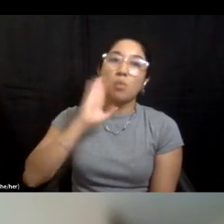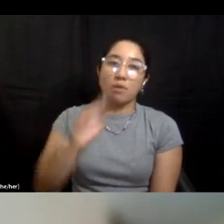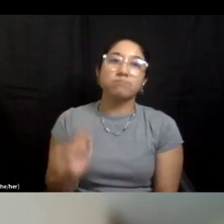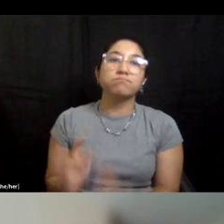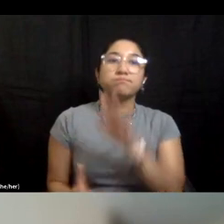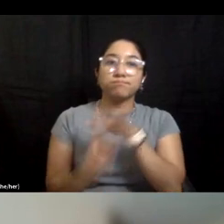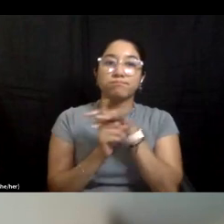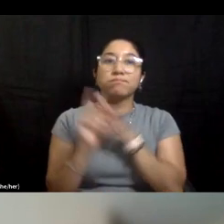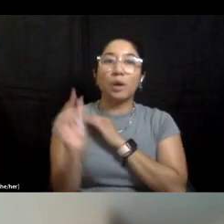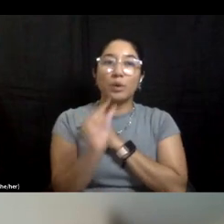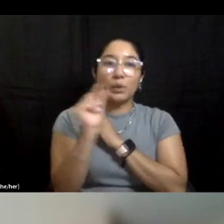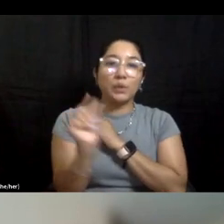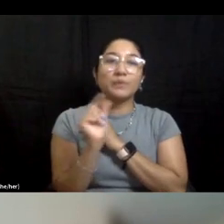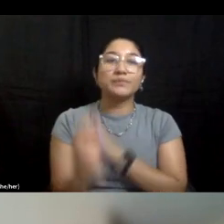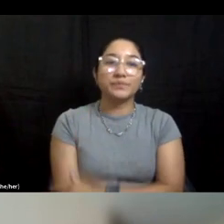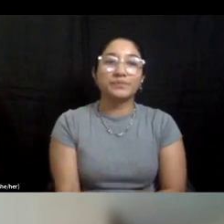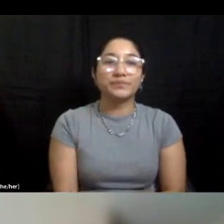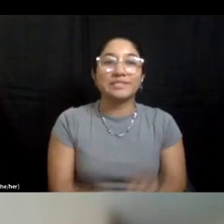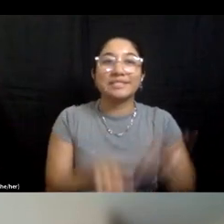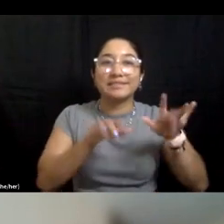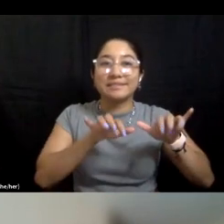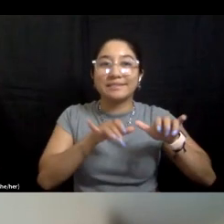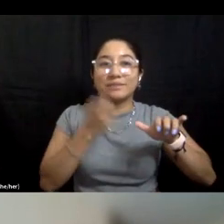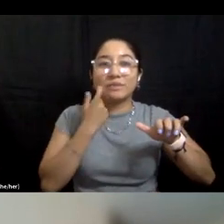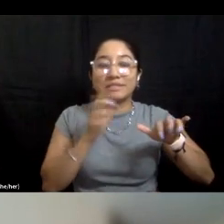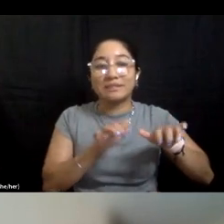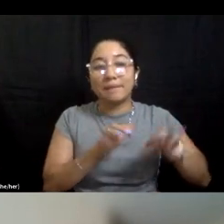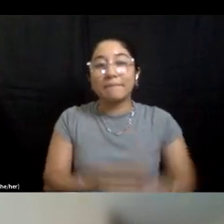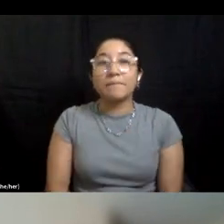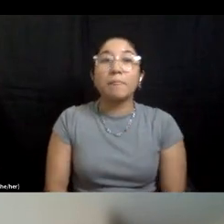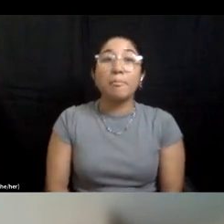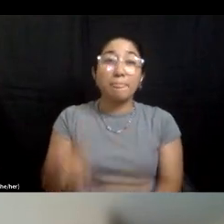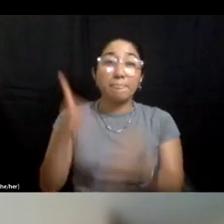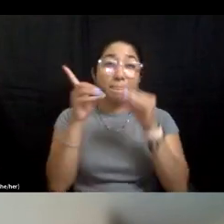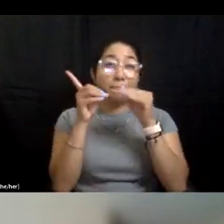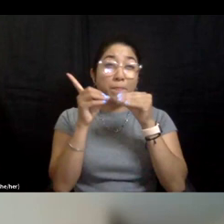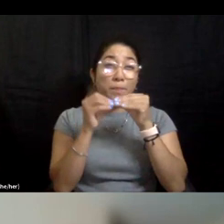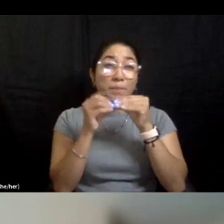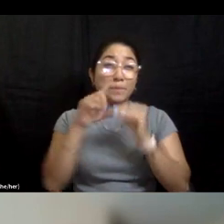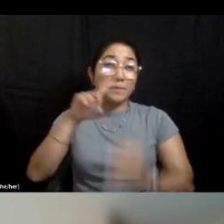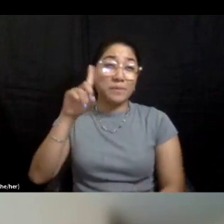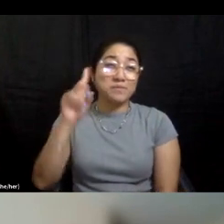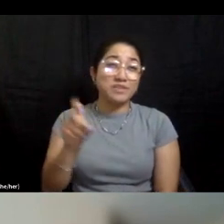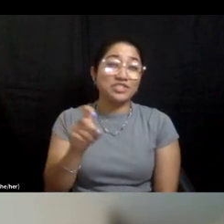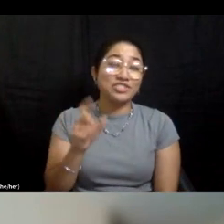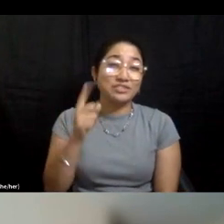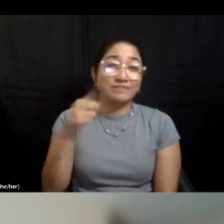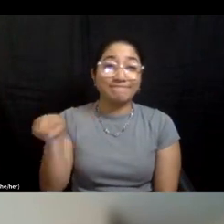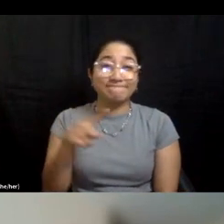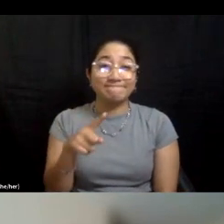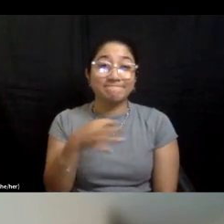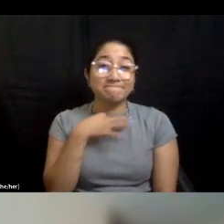There we go. Boom. We have time possibly for one more question. Does anyone else have any questions that they would like to ask?